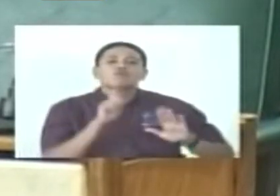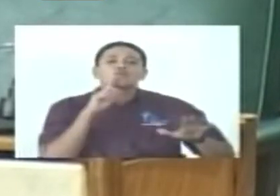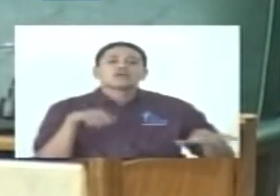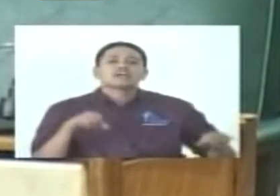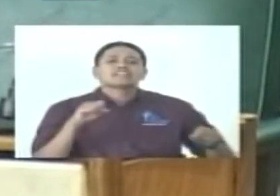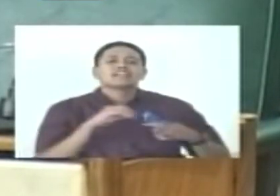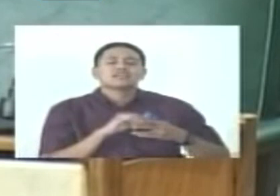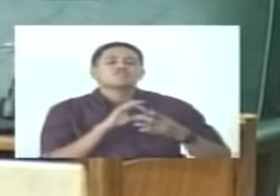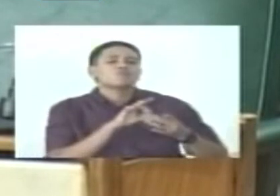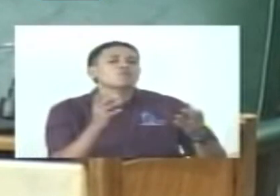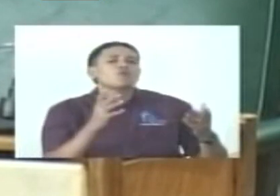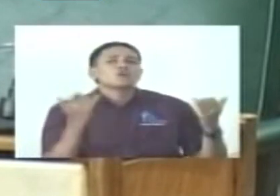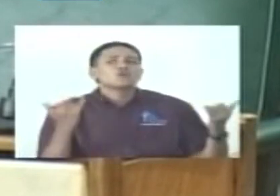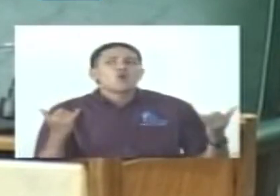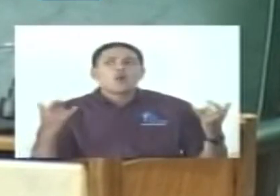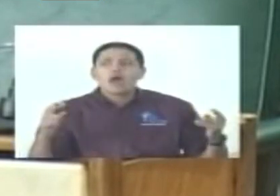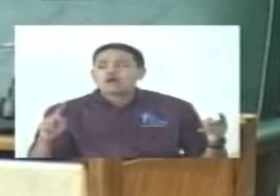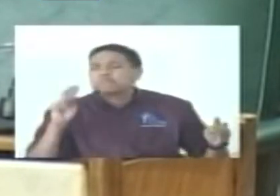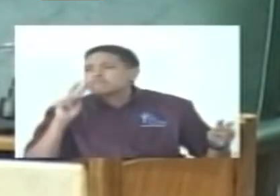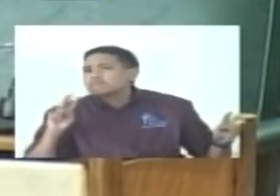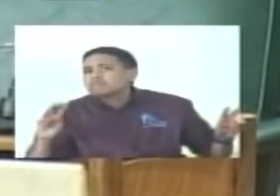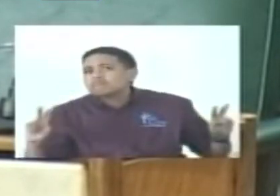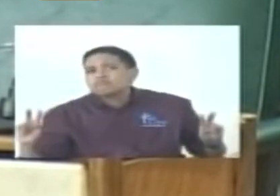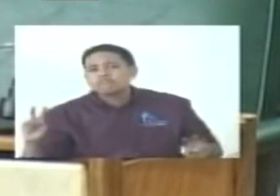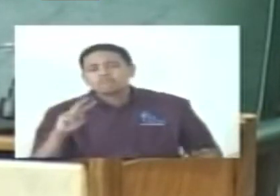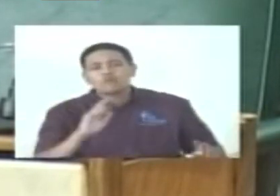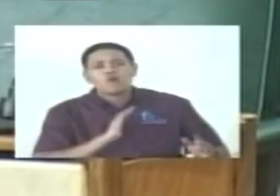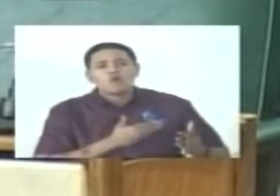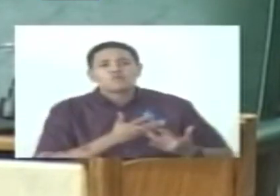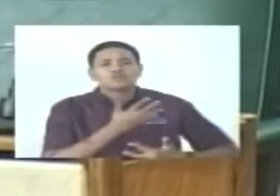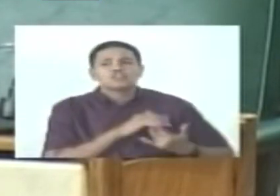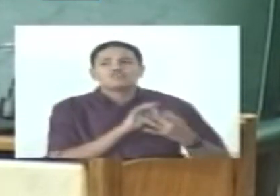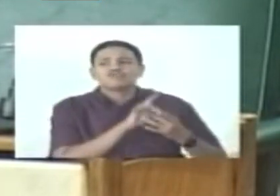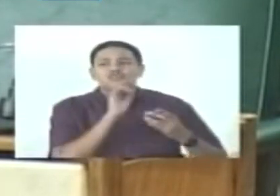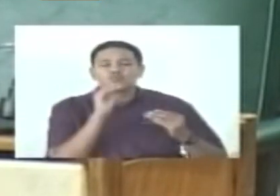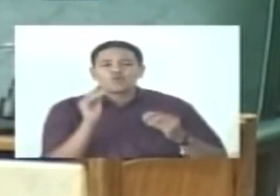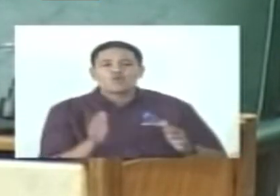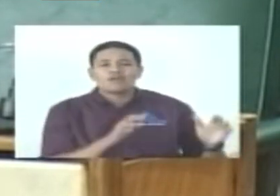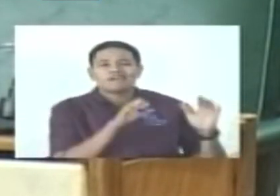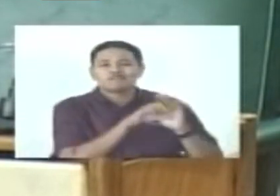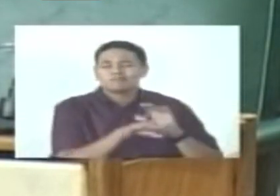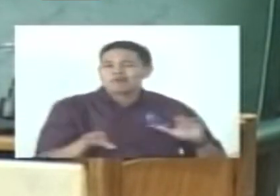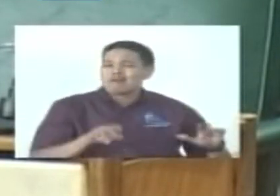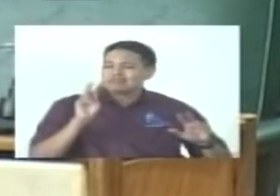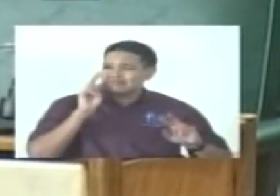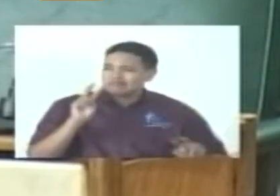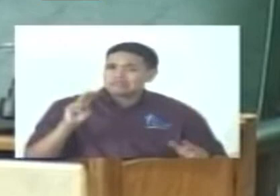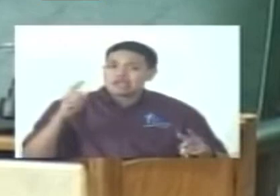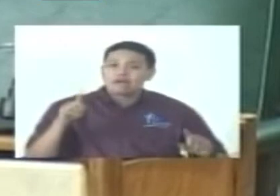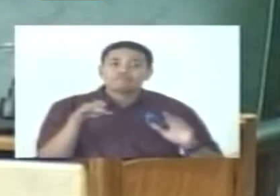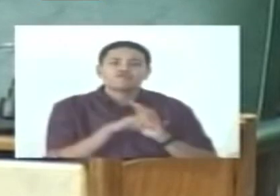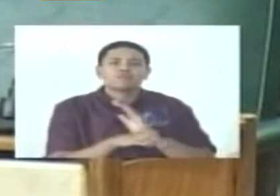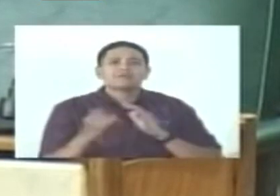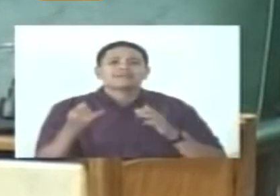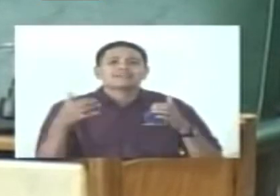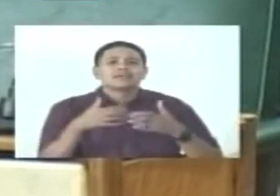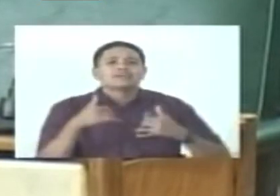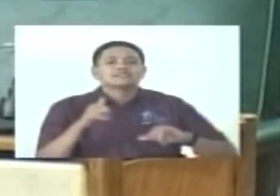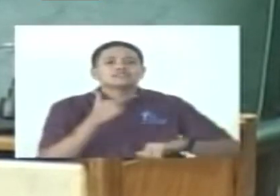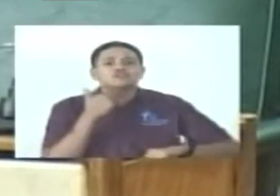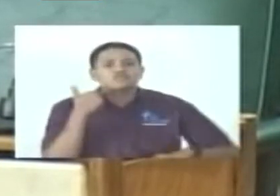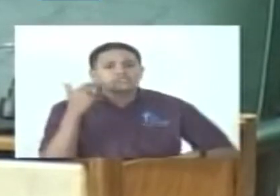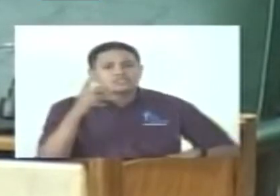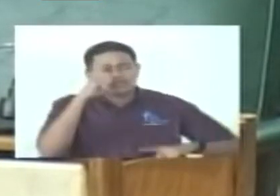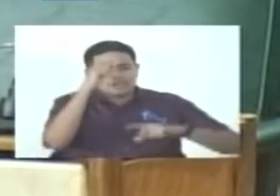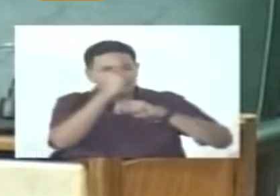within the context of what now exists in our society as it relates to organized criminal activities. Criminal gangs continue to pose a threat to the